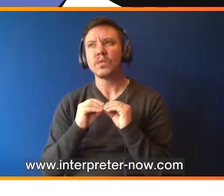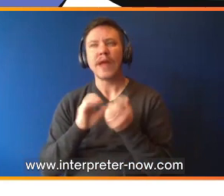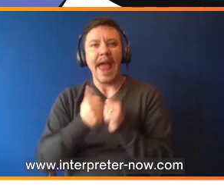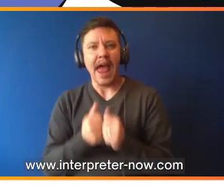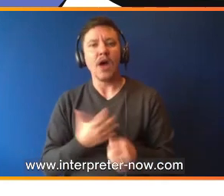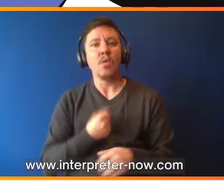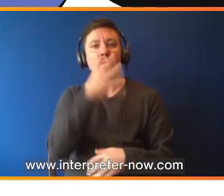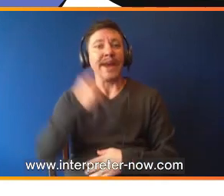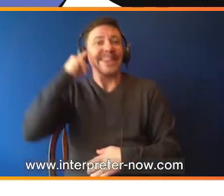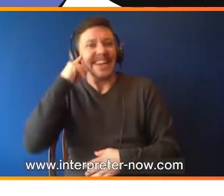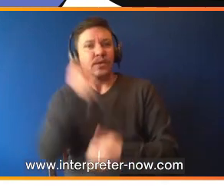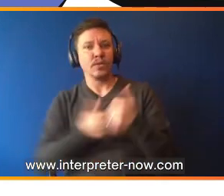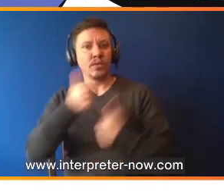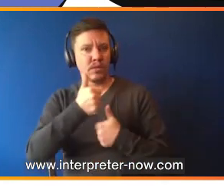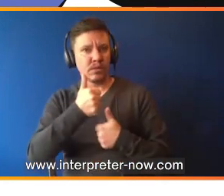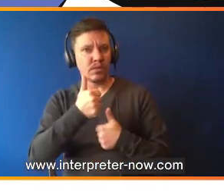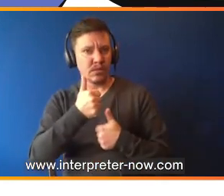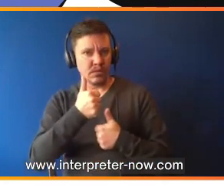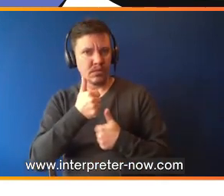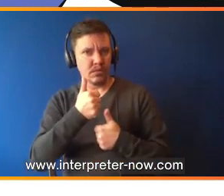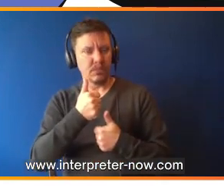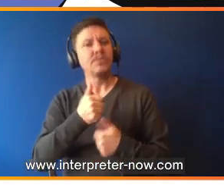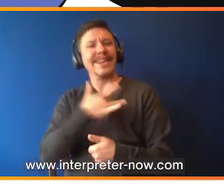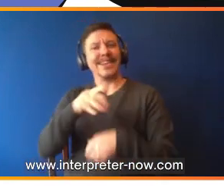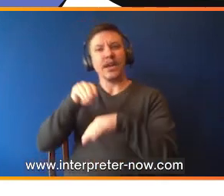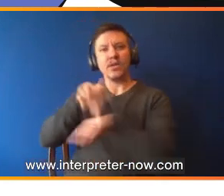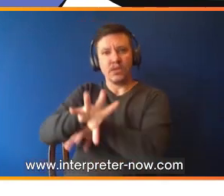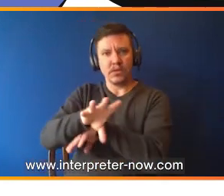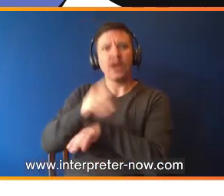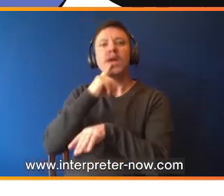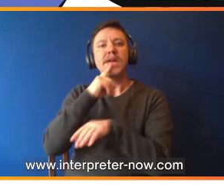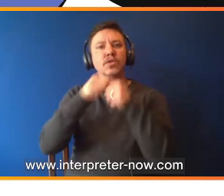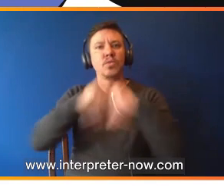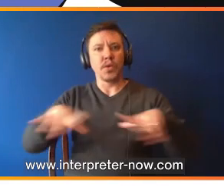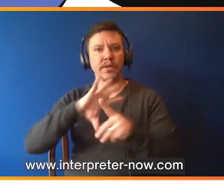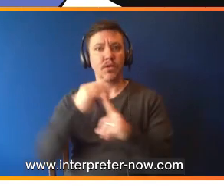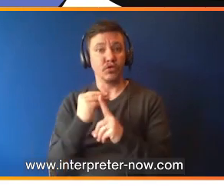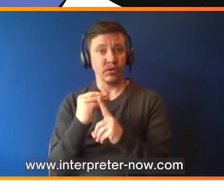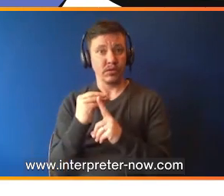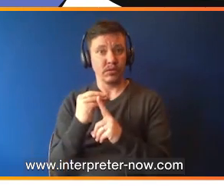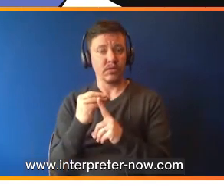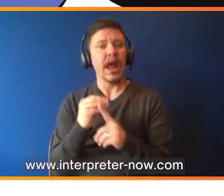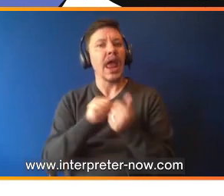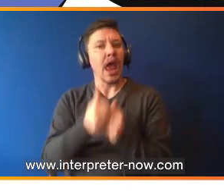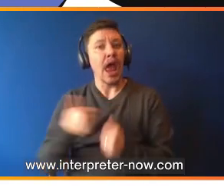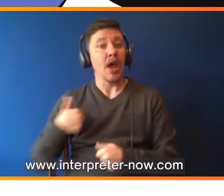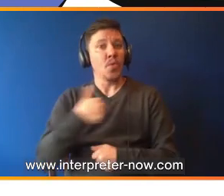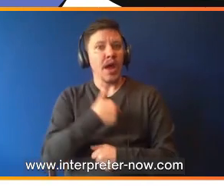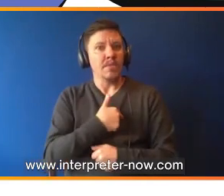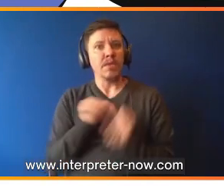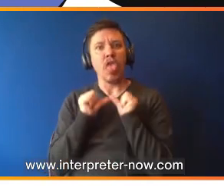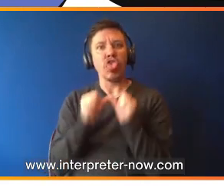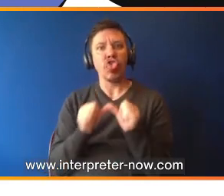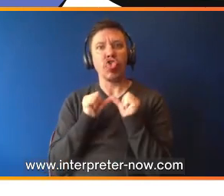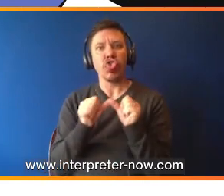hear pushback for inclusive design or what we can also call product inclusion or product equity is that, oh, we don't have time